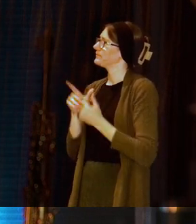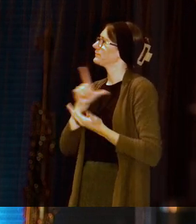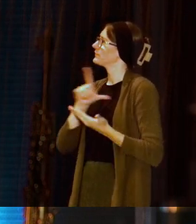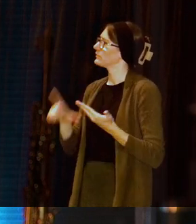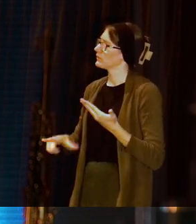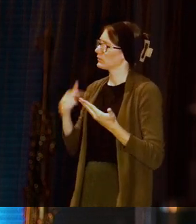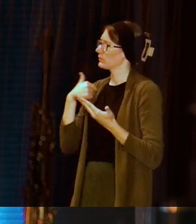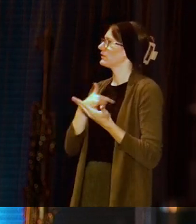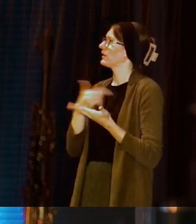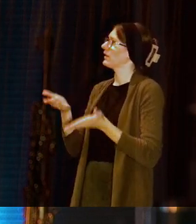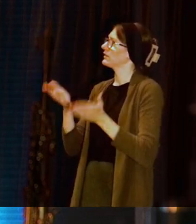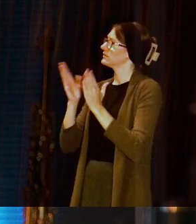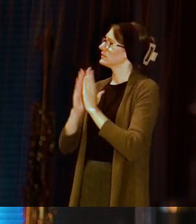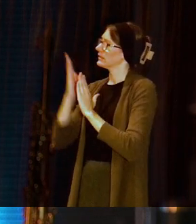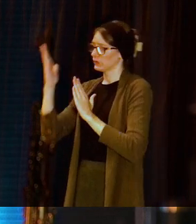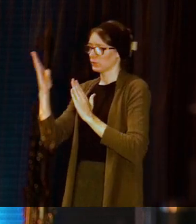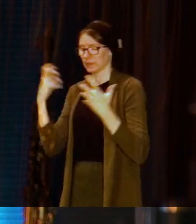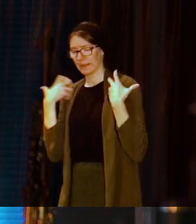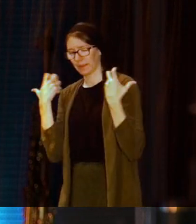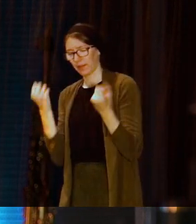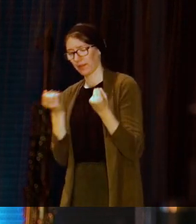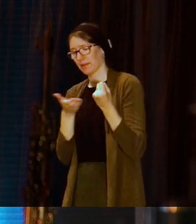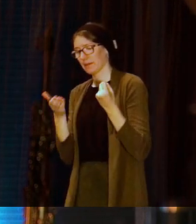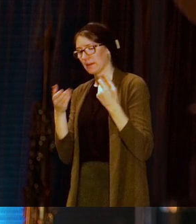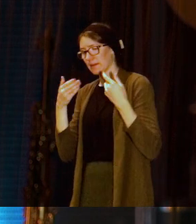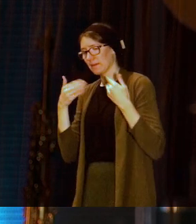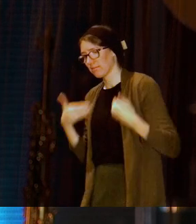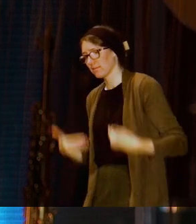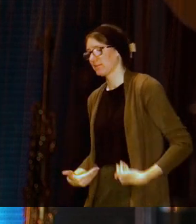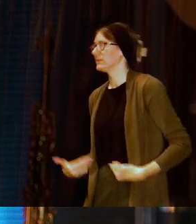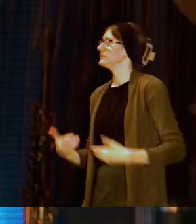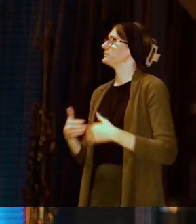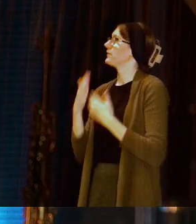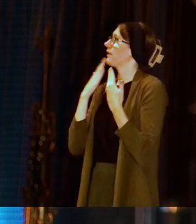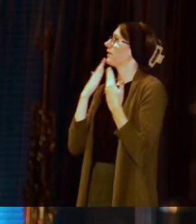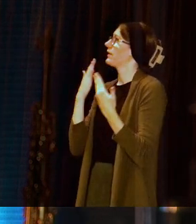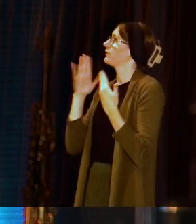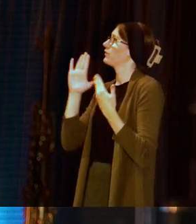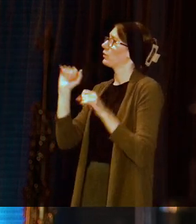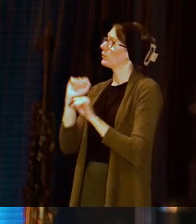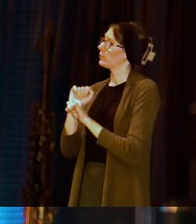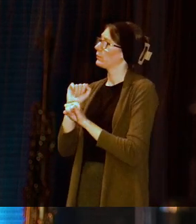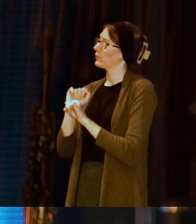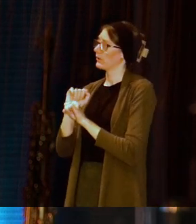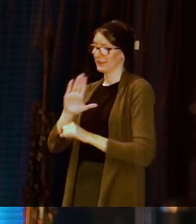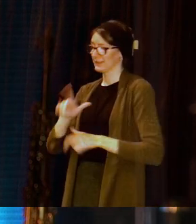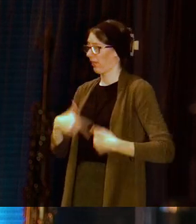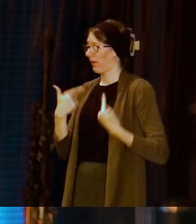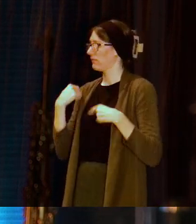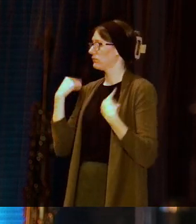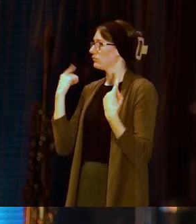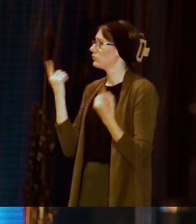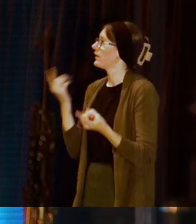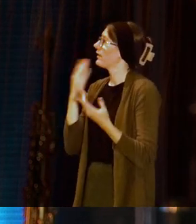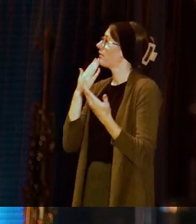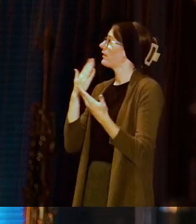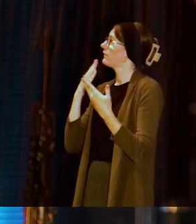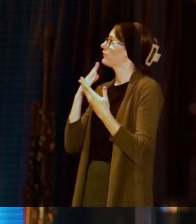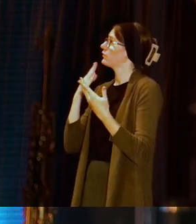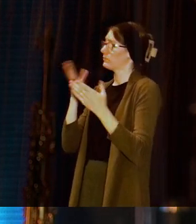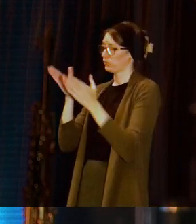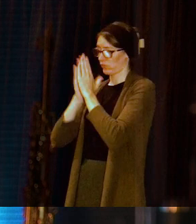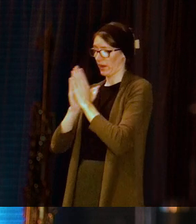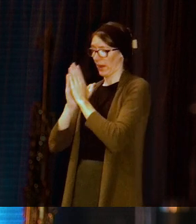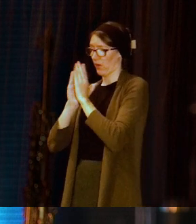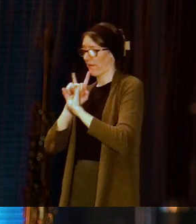Lord, we pray that you would touch him physically. We thank you for just your work in his life already. Lord, we thank you for answered prayer, that